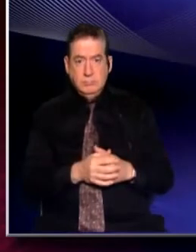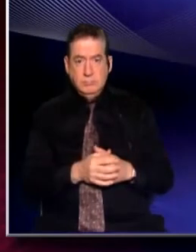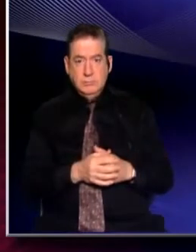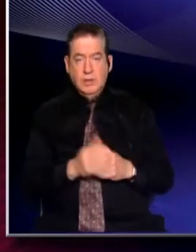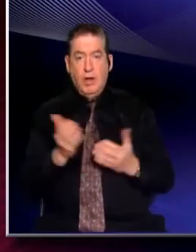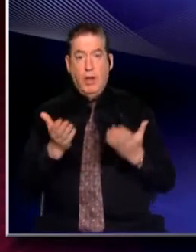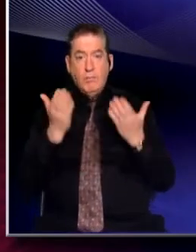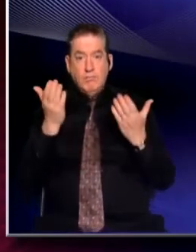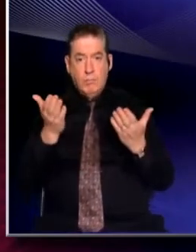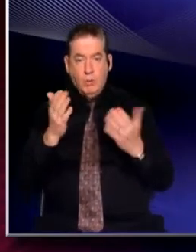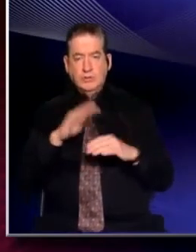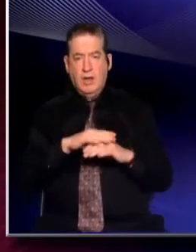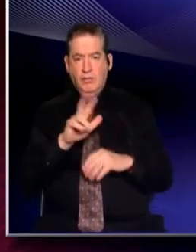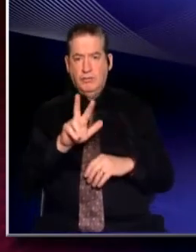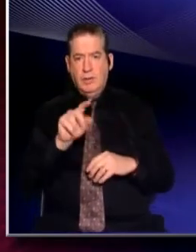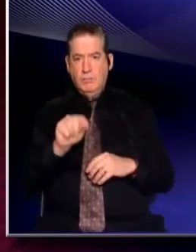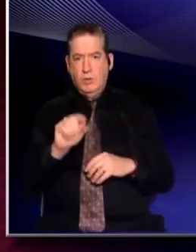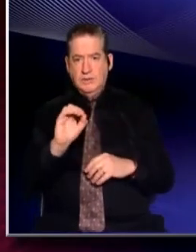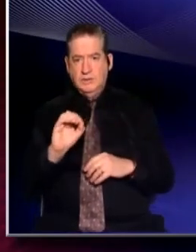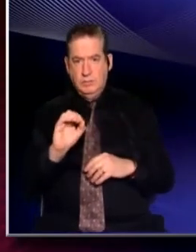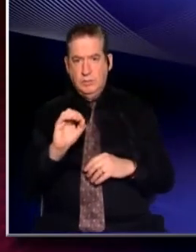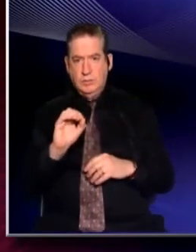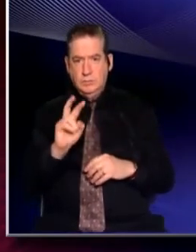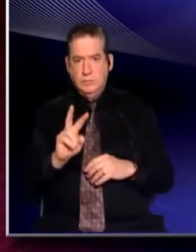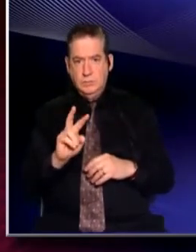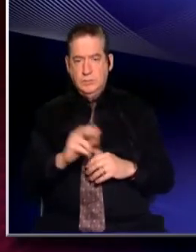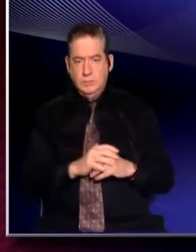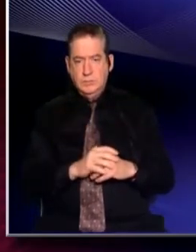A motion on 3.02?